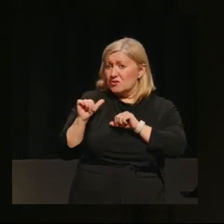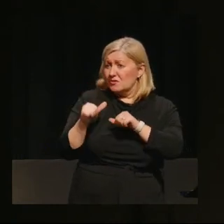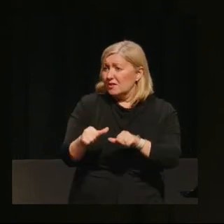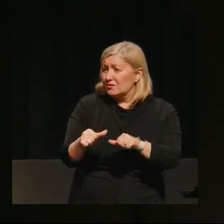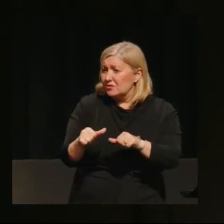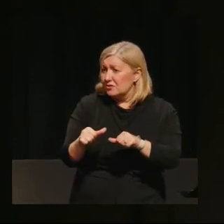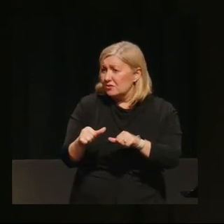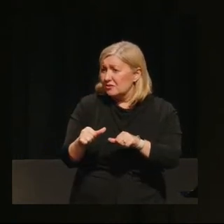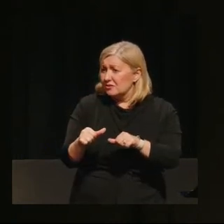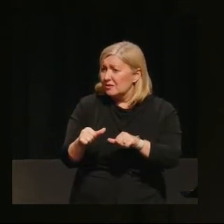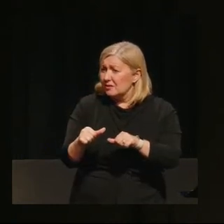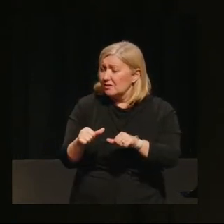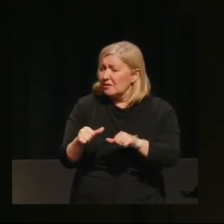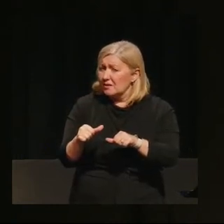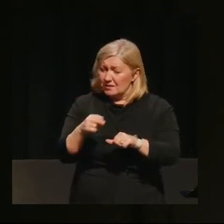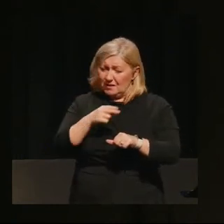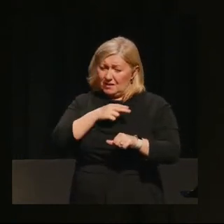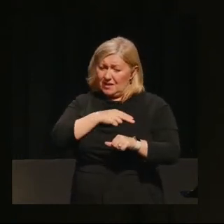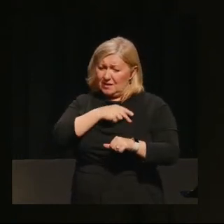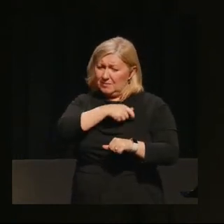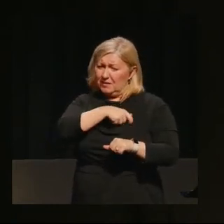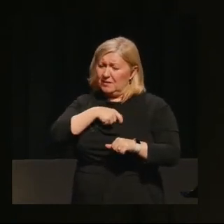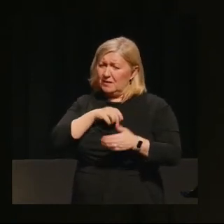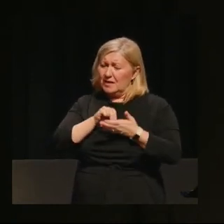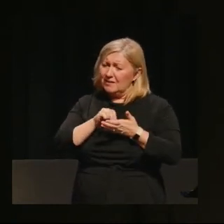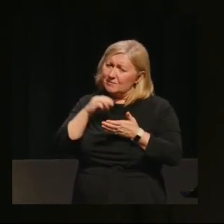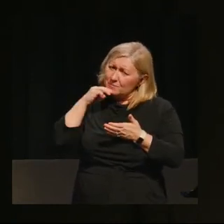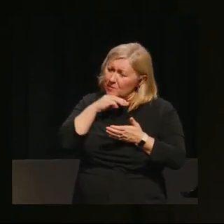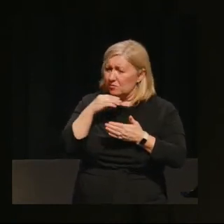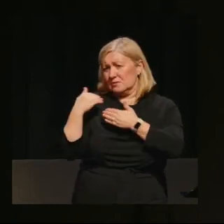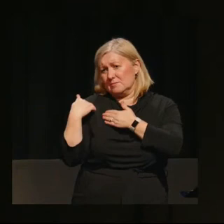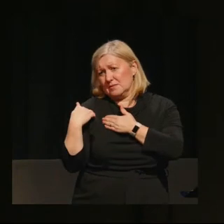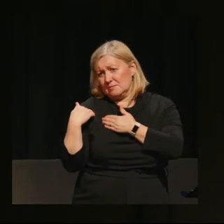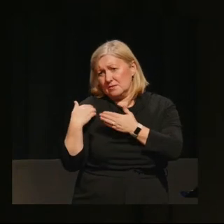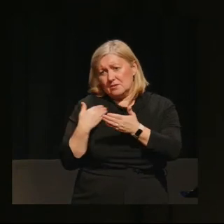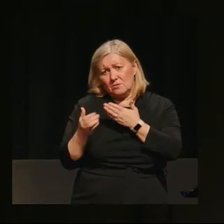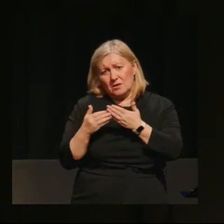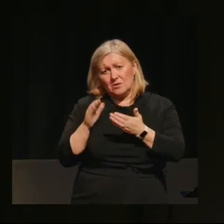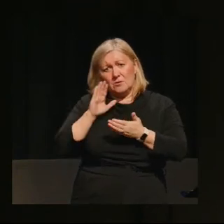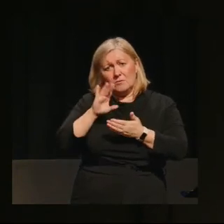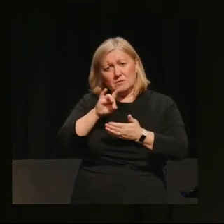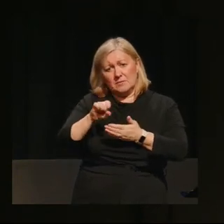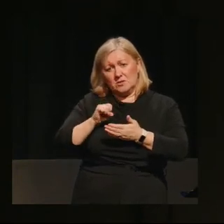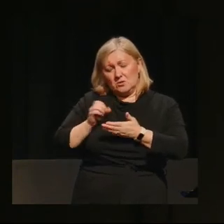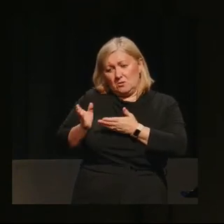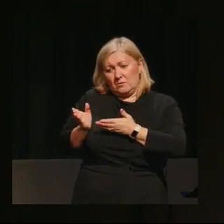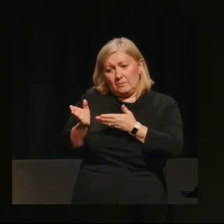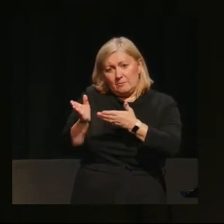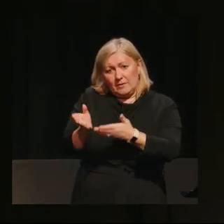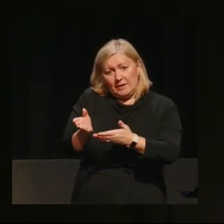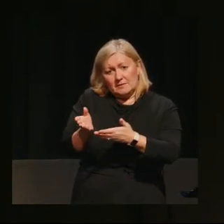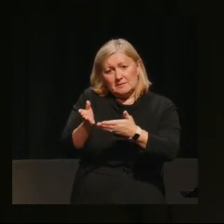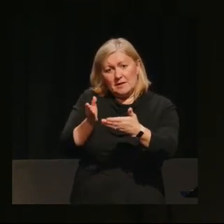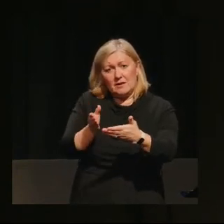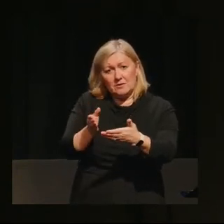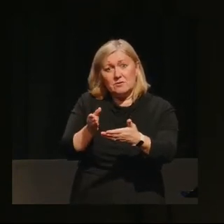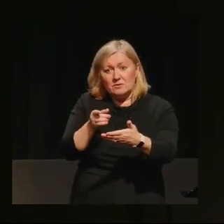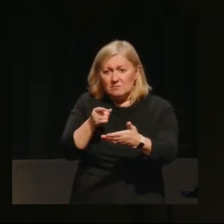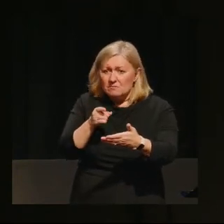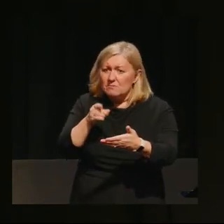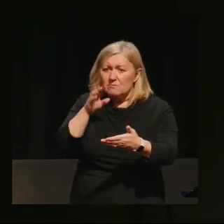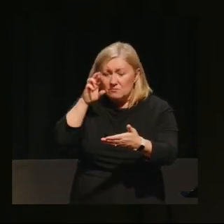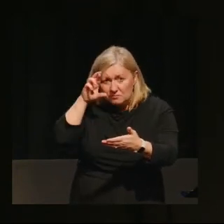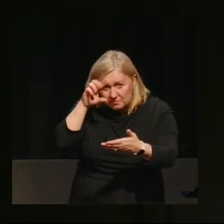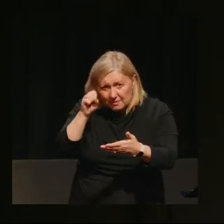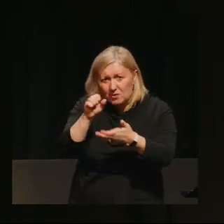important responsibility to transmit the memory of the Holocaust to future generations. But we